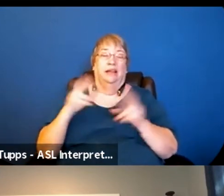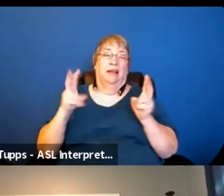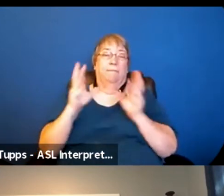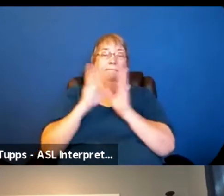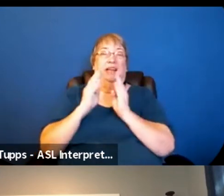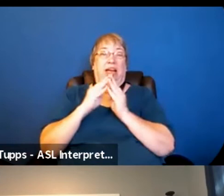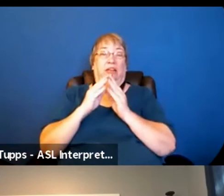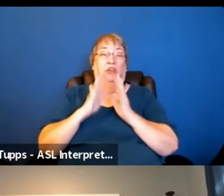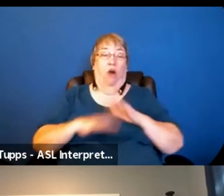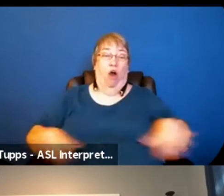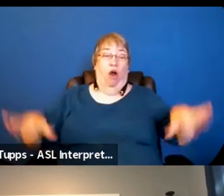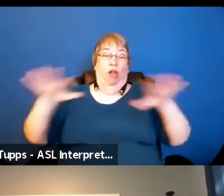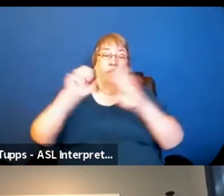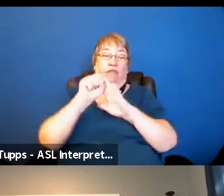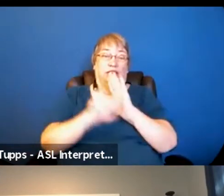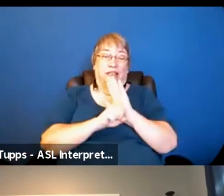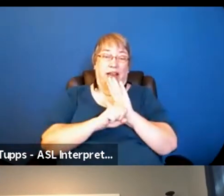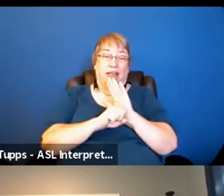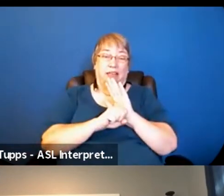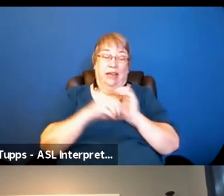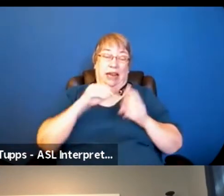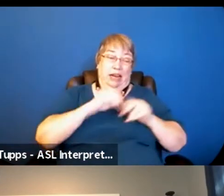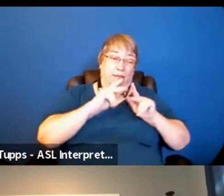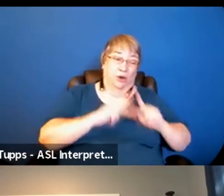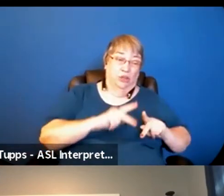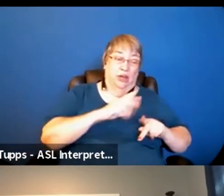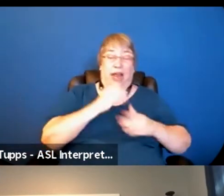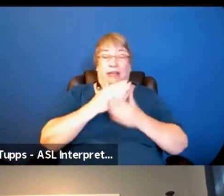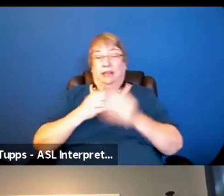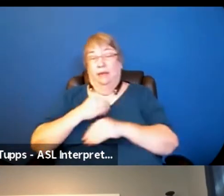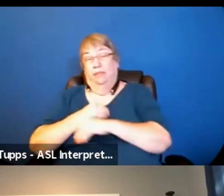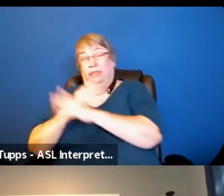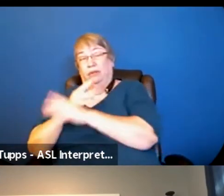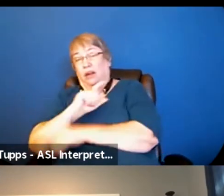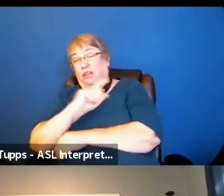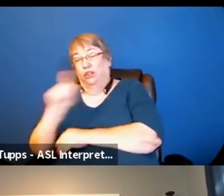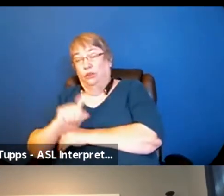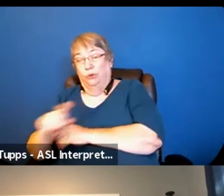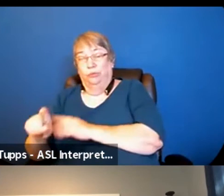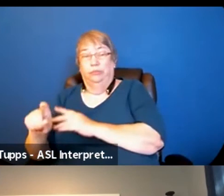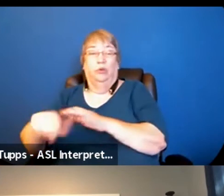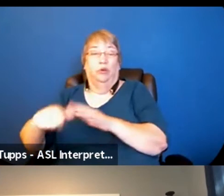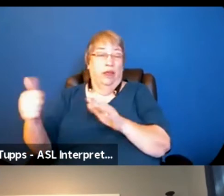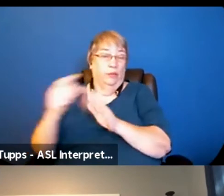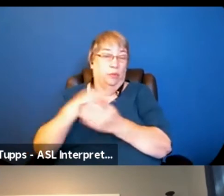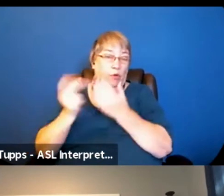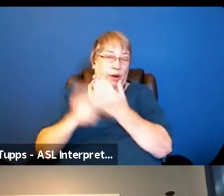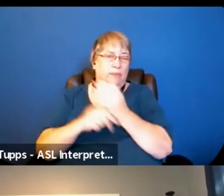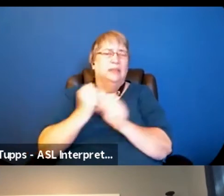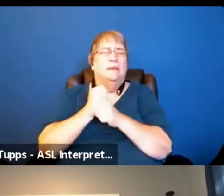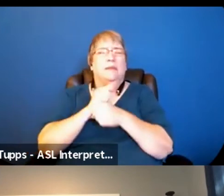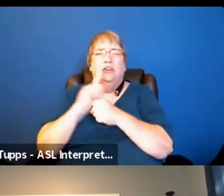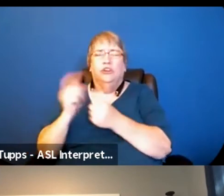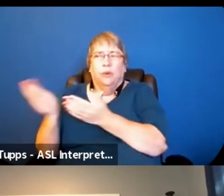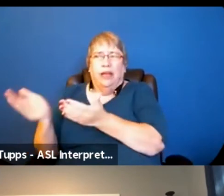state. We held virtual ones as well to make sure we got as much input as possible, and